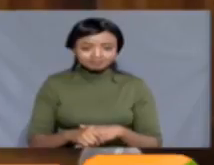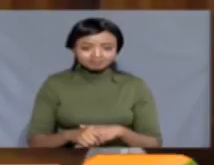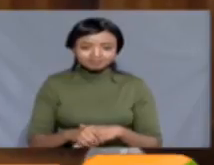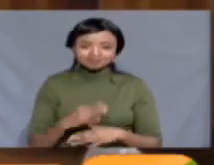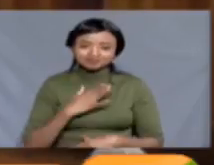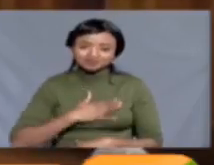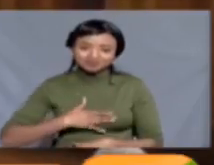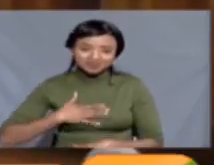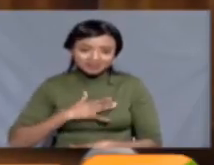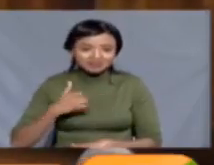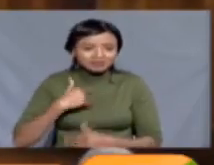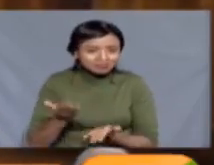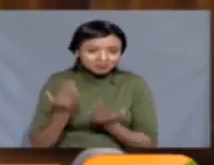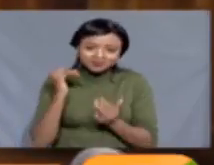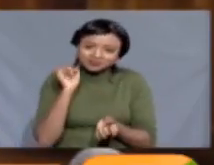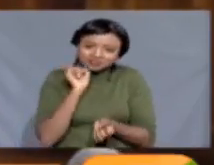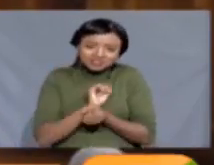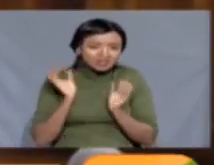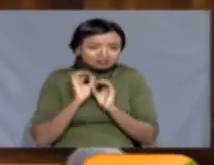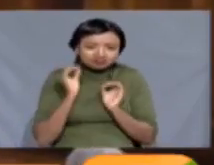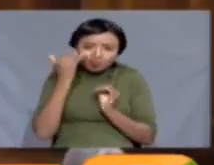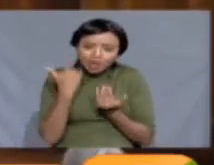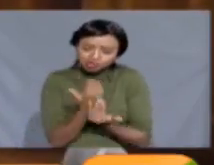Please don't send me to jail.